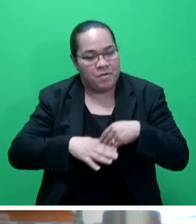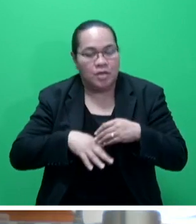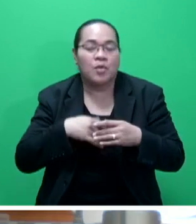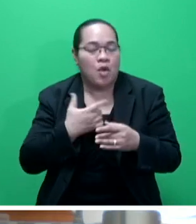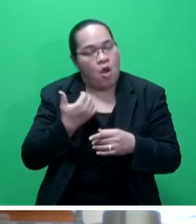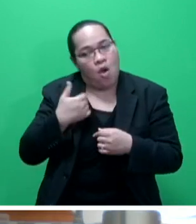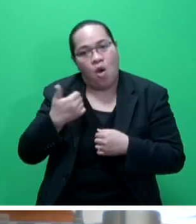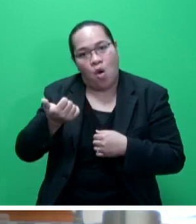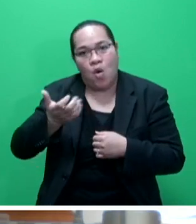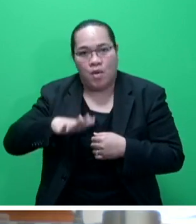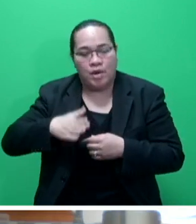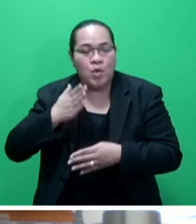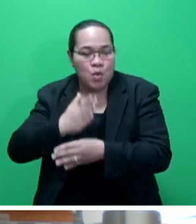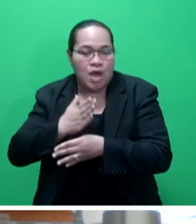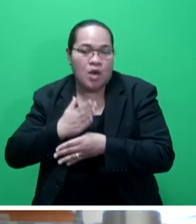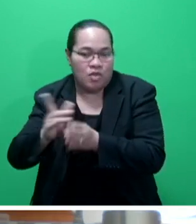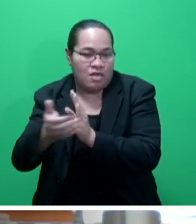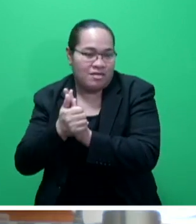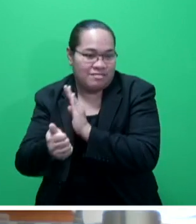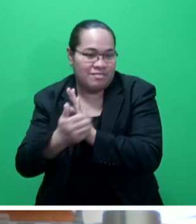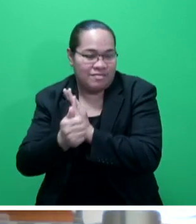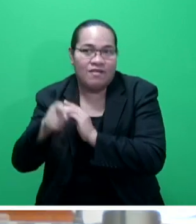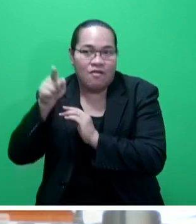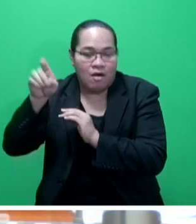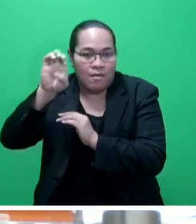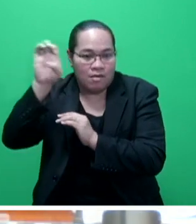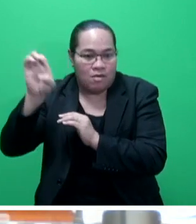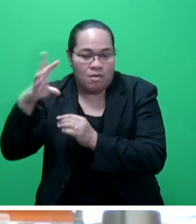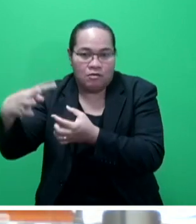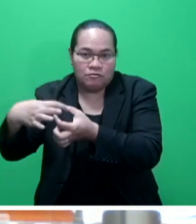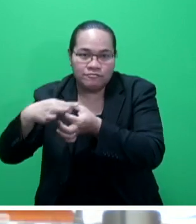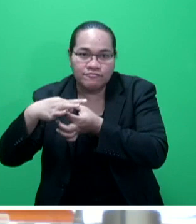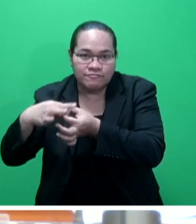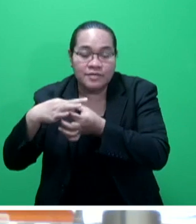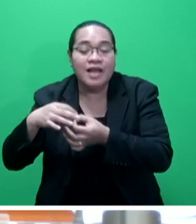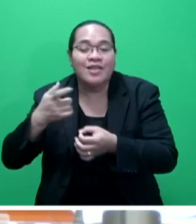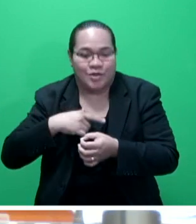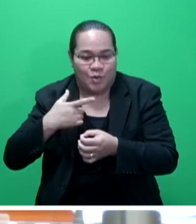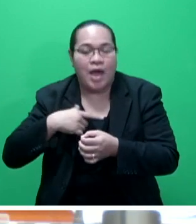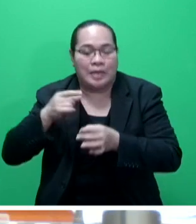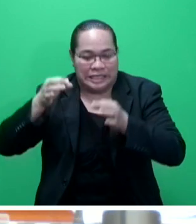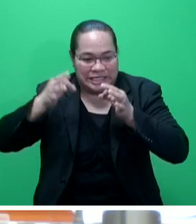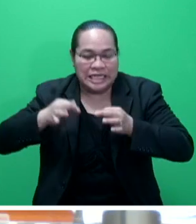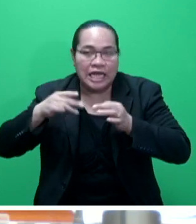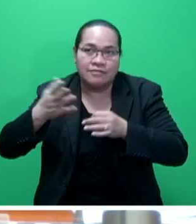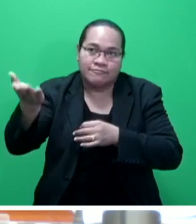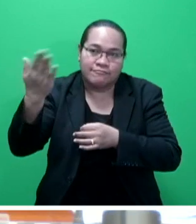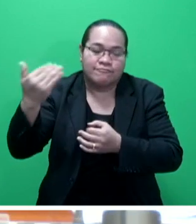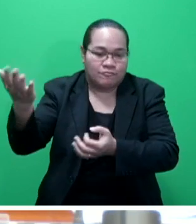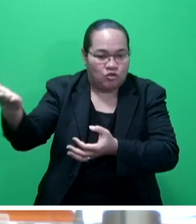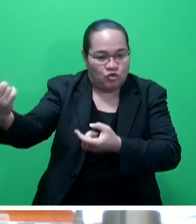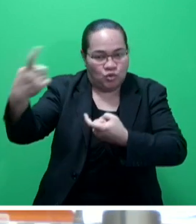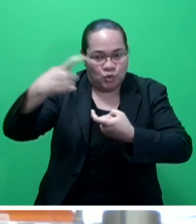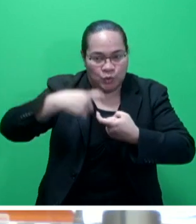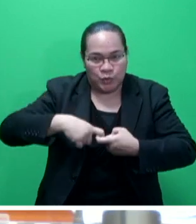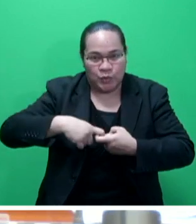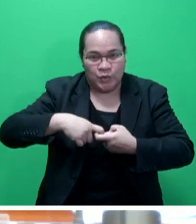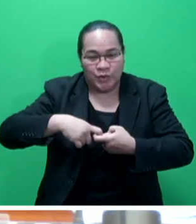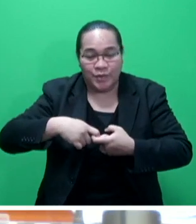the experts in this area. And this is why we actually decided to bring them in. And we also have one of the